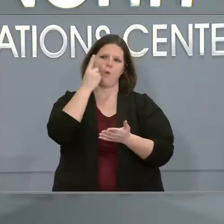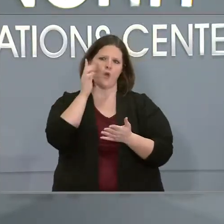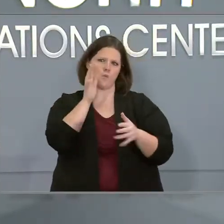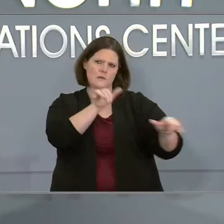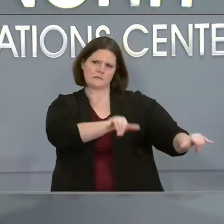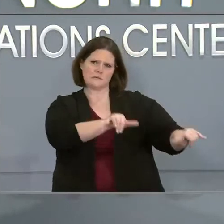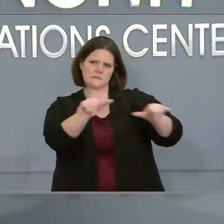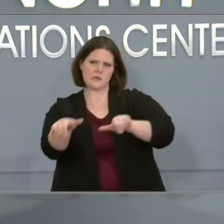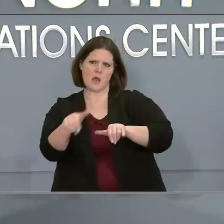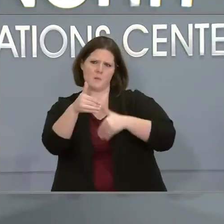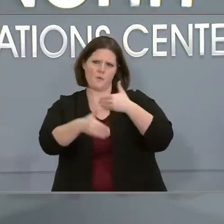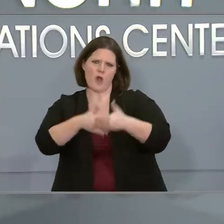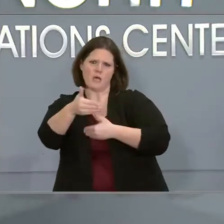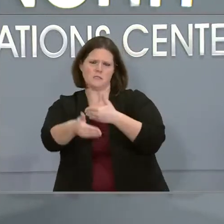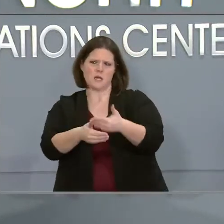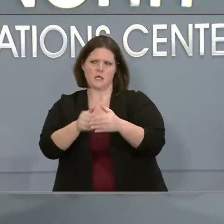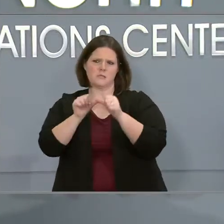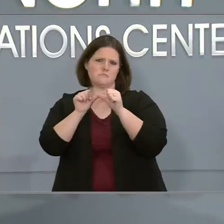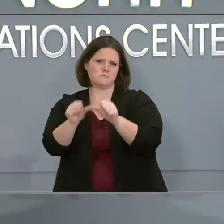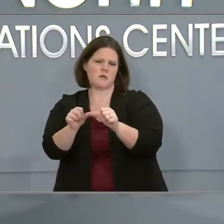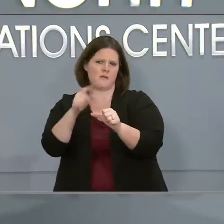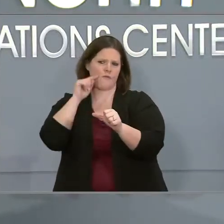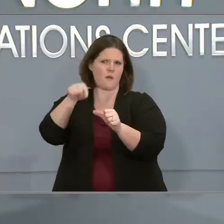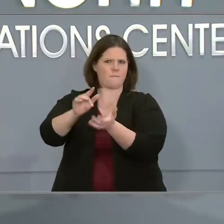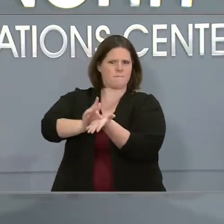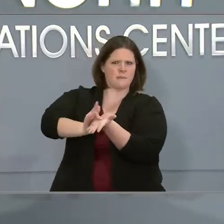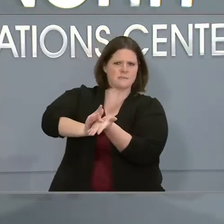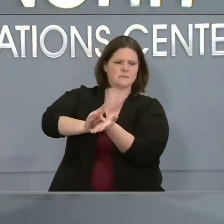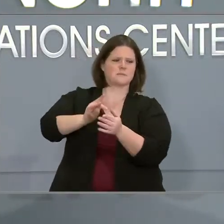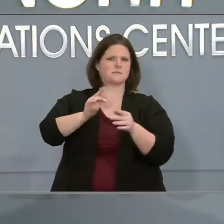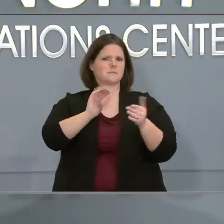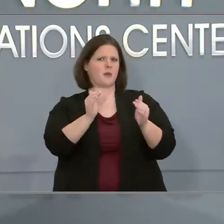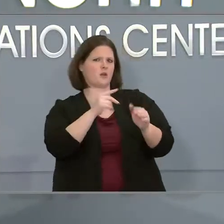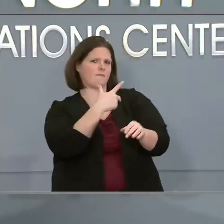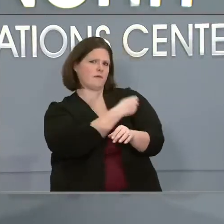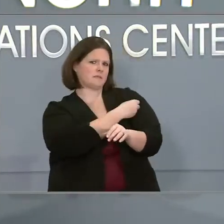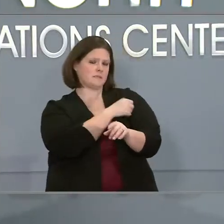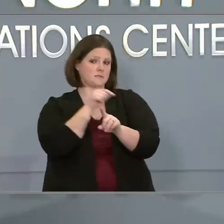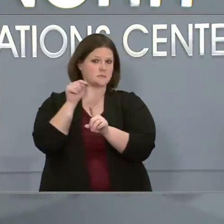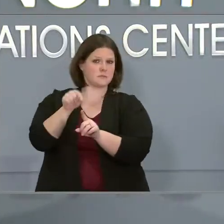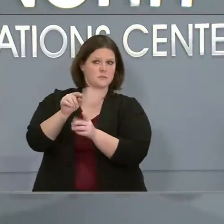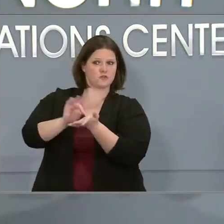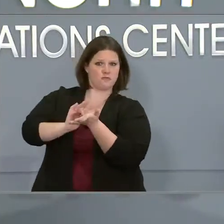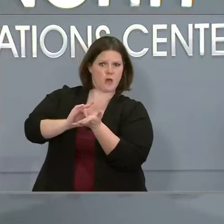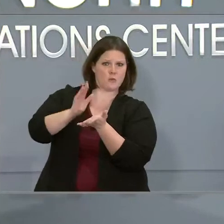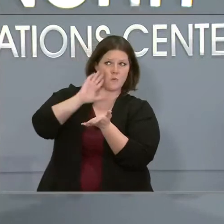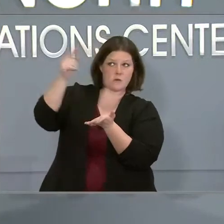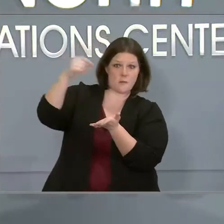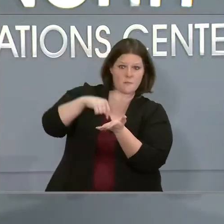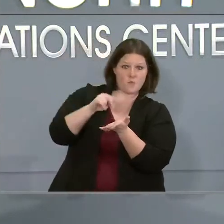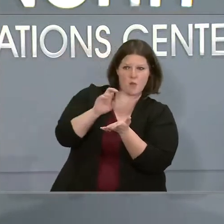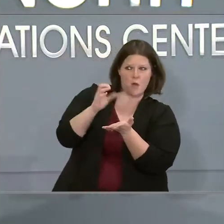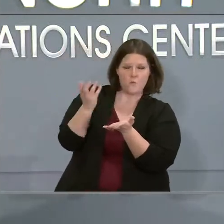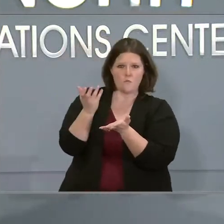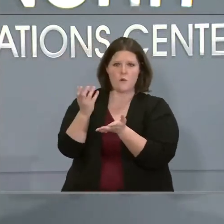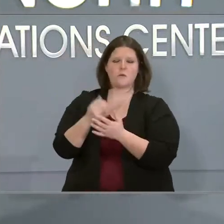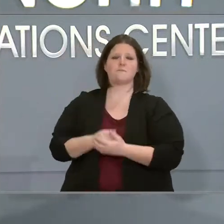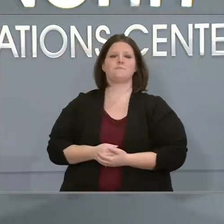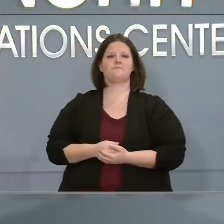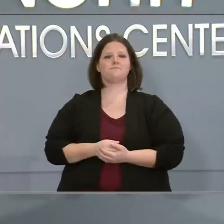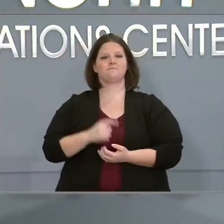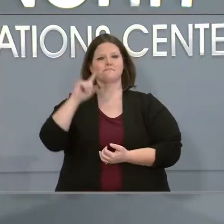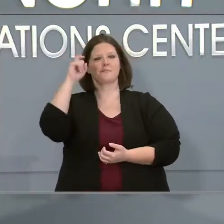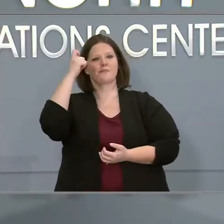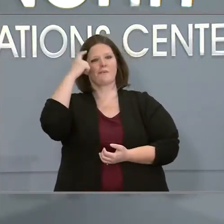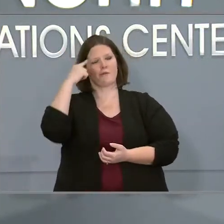for these drugs and what you know about the possibility of these drugs coming to North Carolina. We're excited to